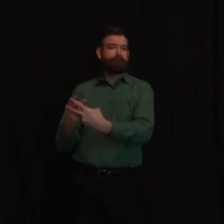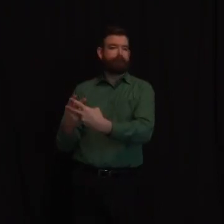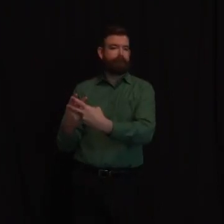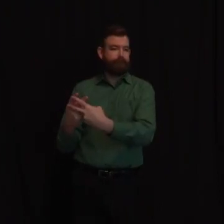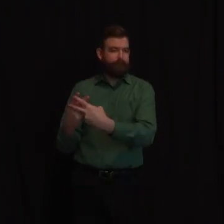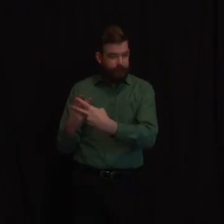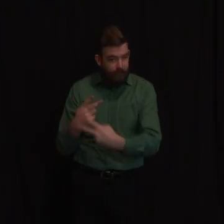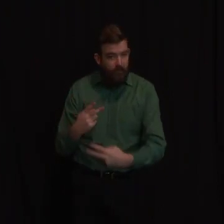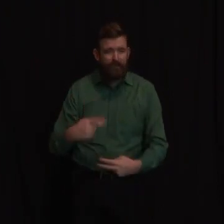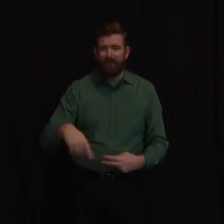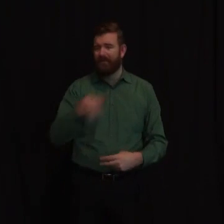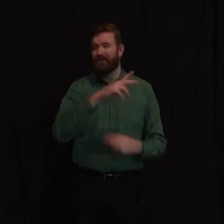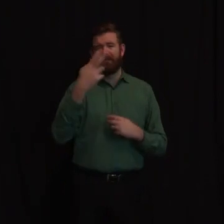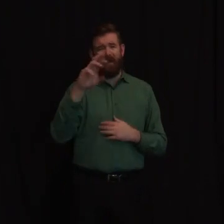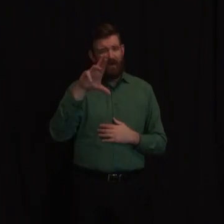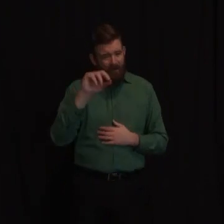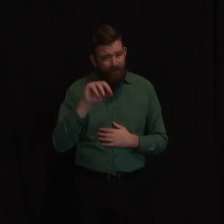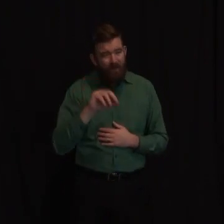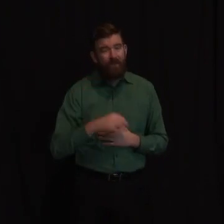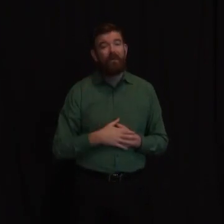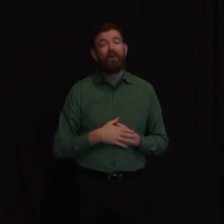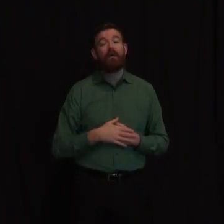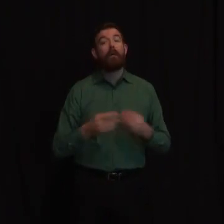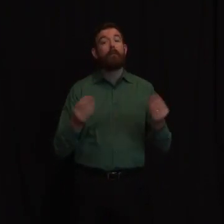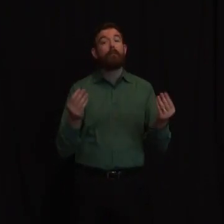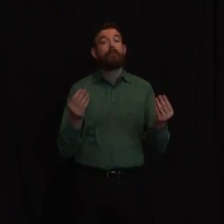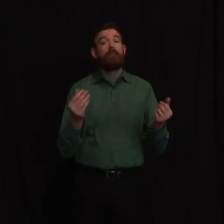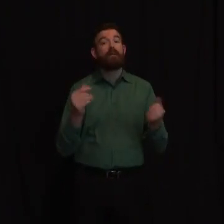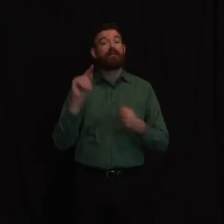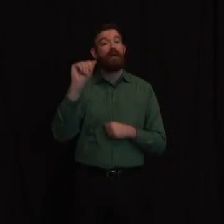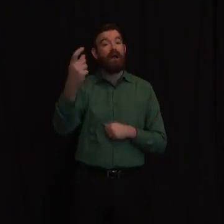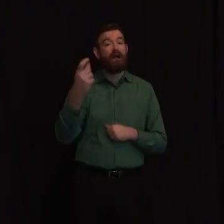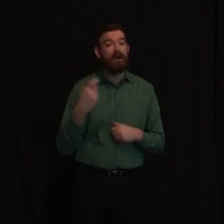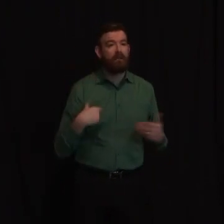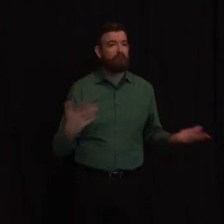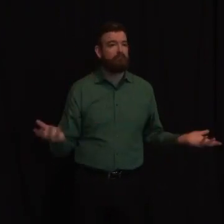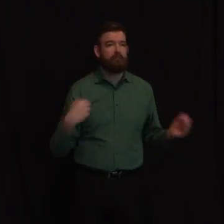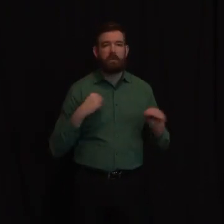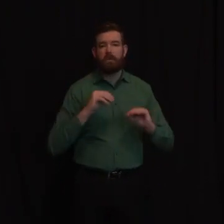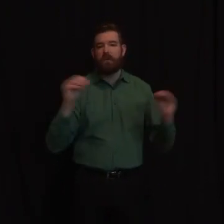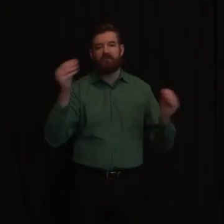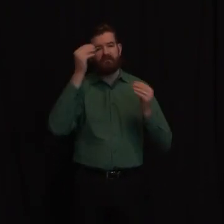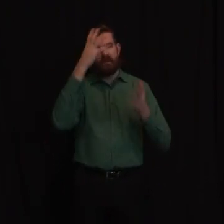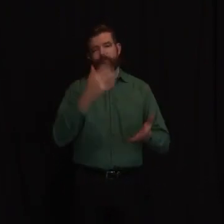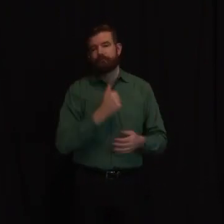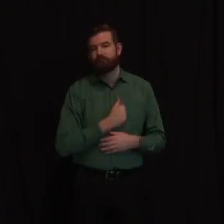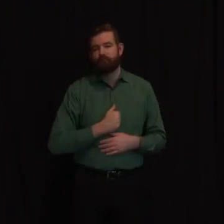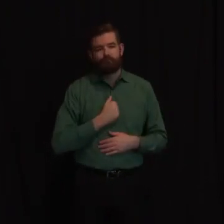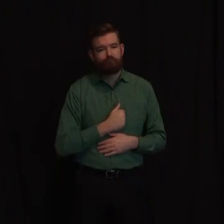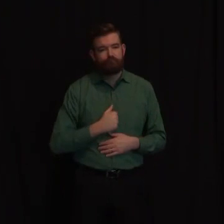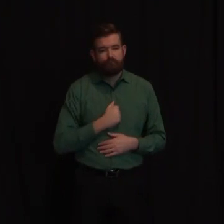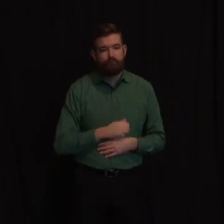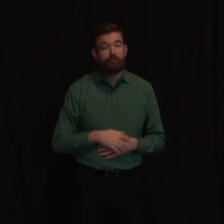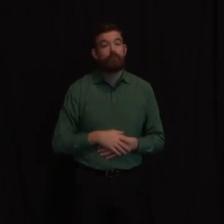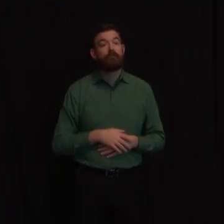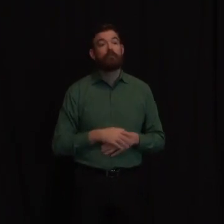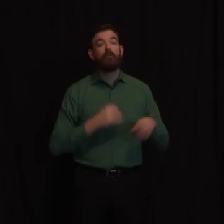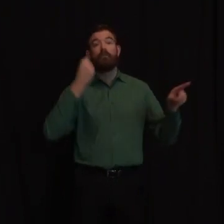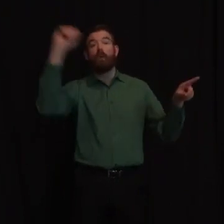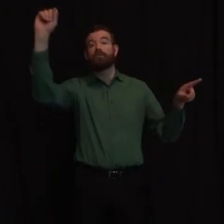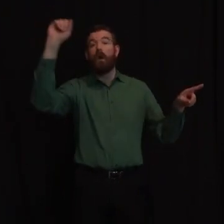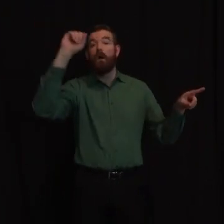the property tax deadline. Sorry to disappoint. And on the protesters, I would just say, listen, with all due respect,